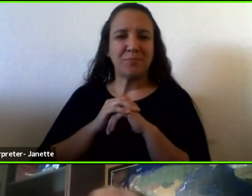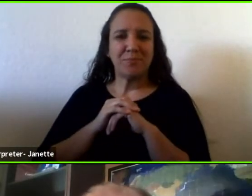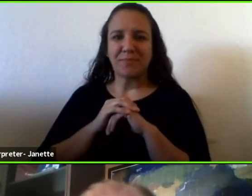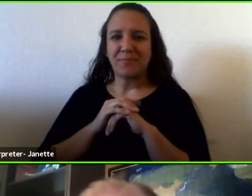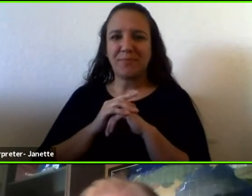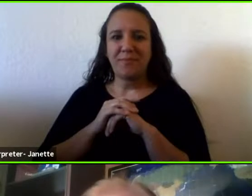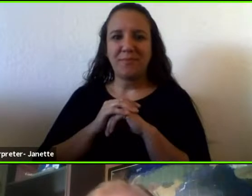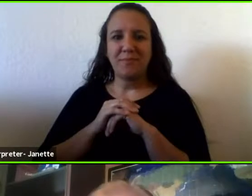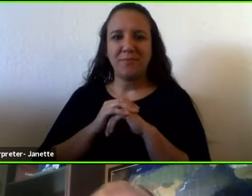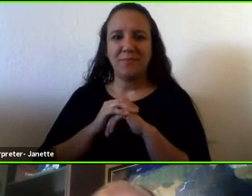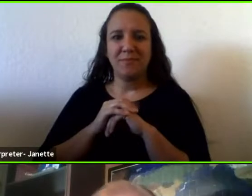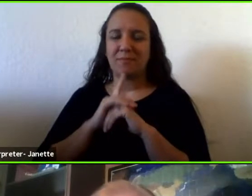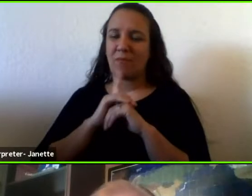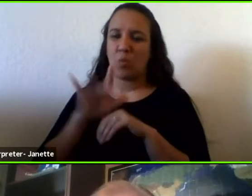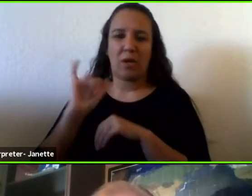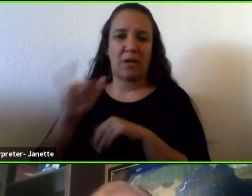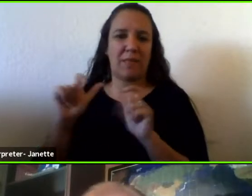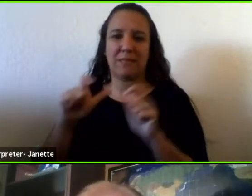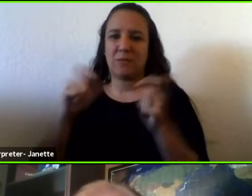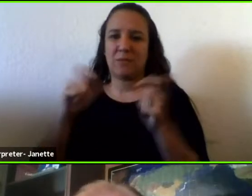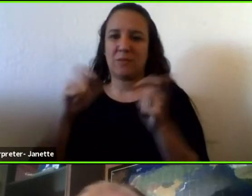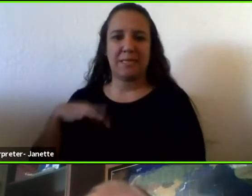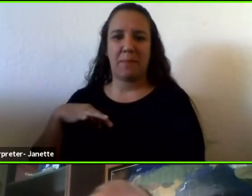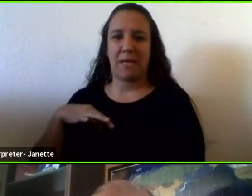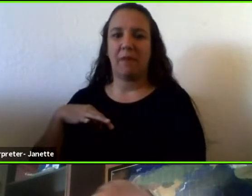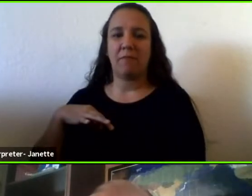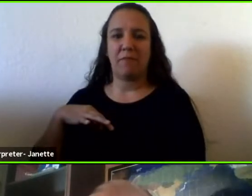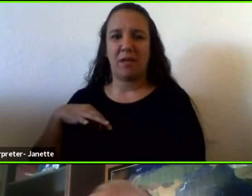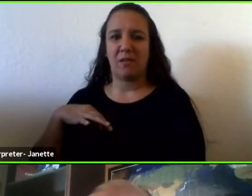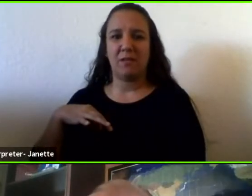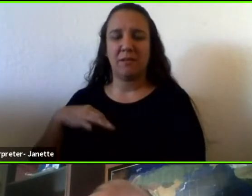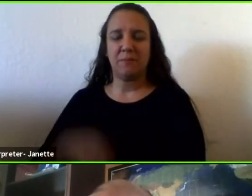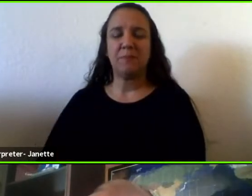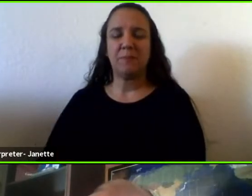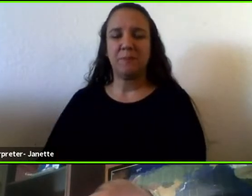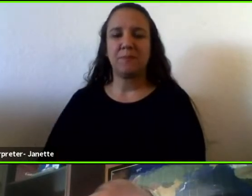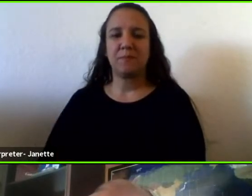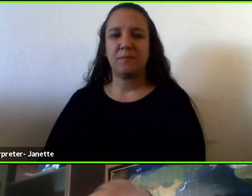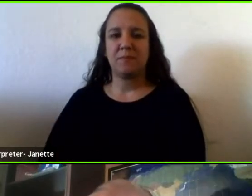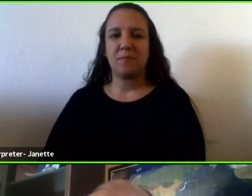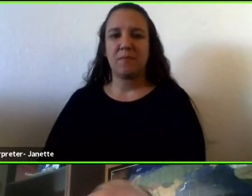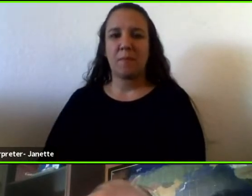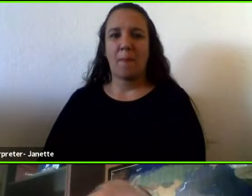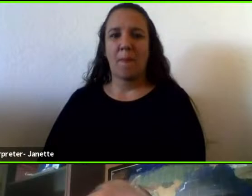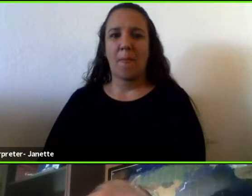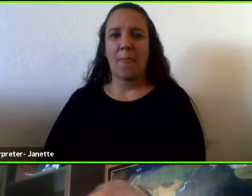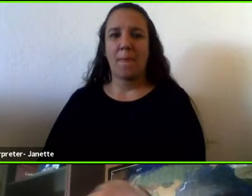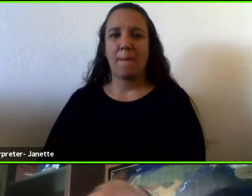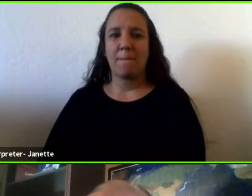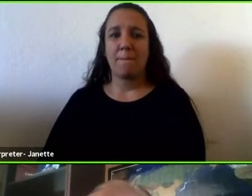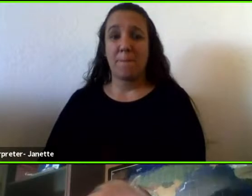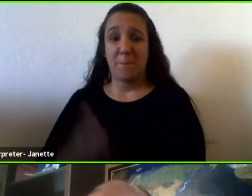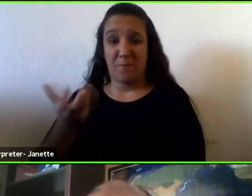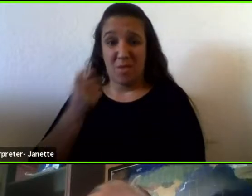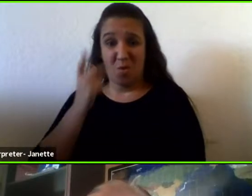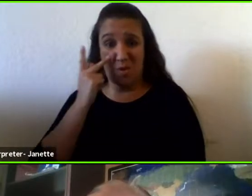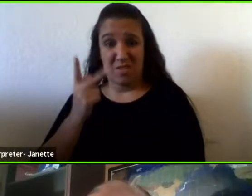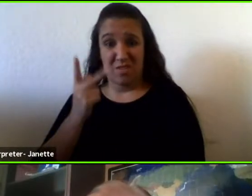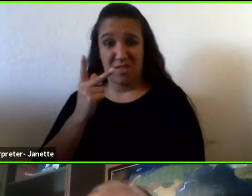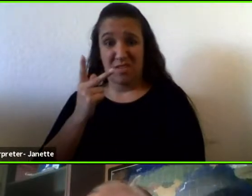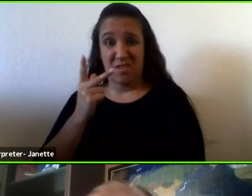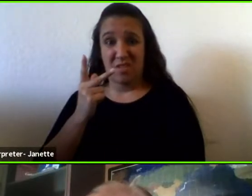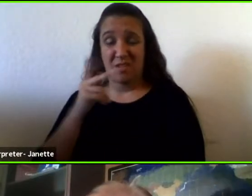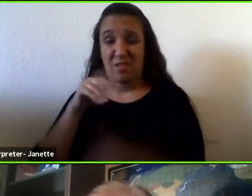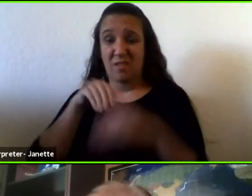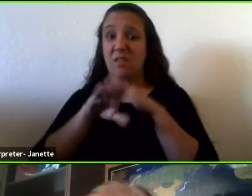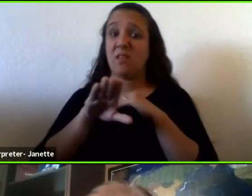benefits for everyone in the community, because the one thing you don't want to see is you don't want to come in and start seeing signs that say, you know what,